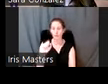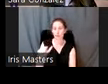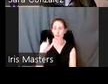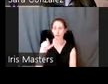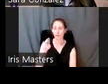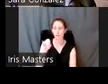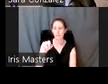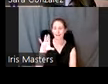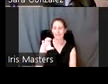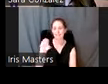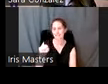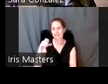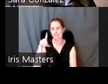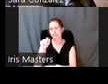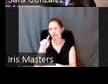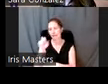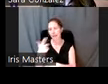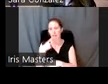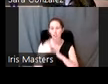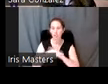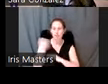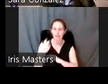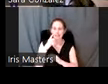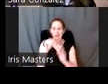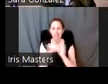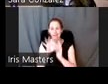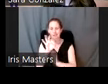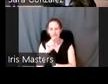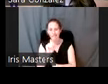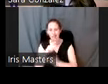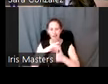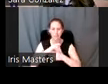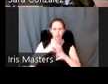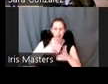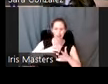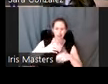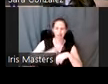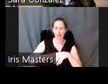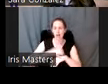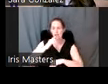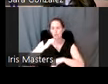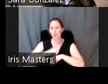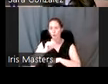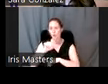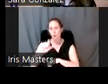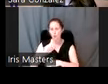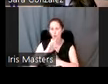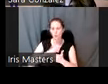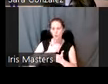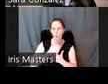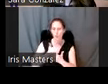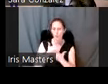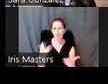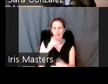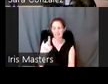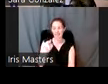extraction and identification of fat and protein residues left behind on stone tools or cooking vessels, or even DNA